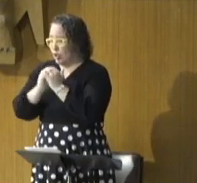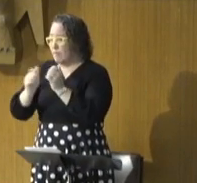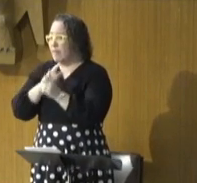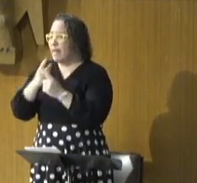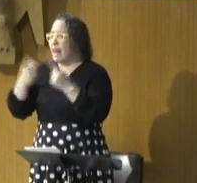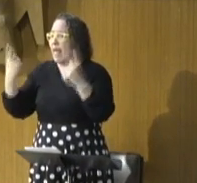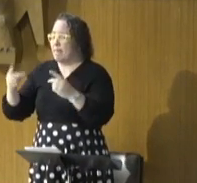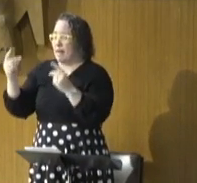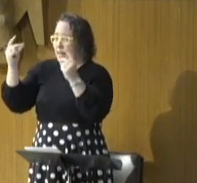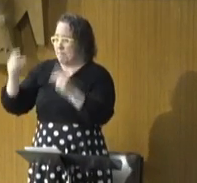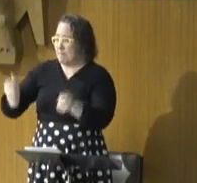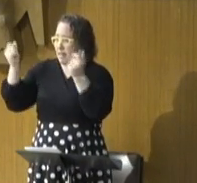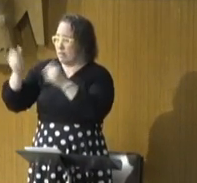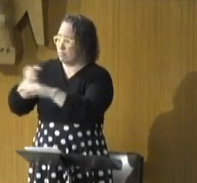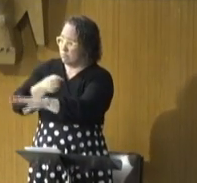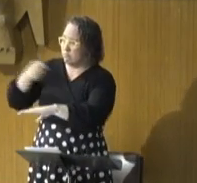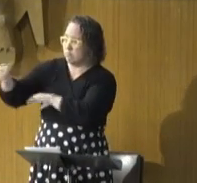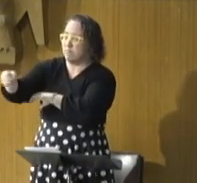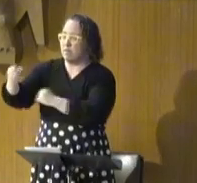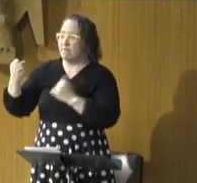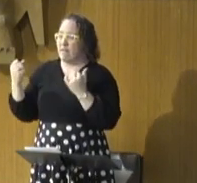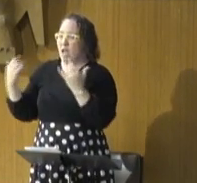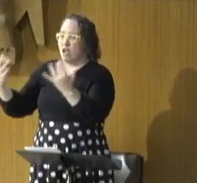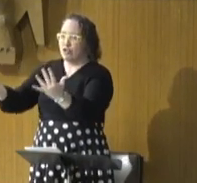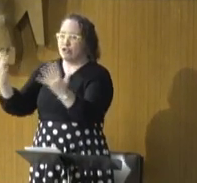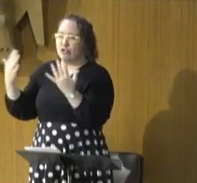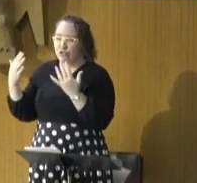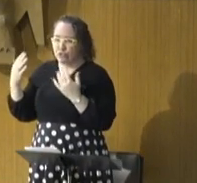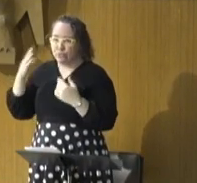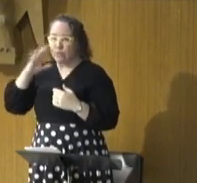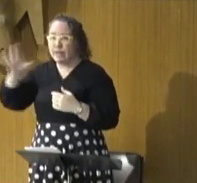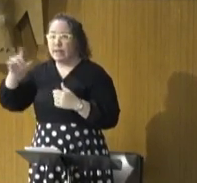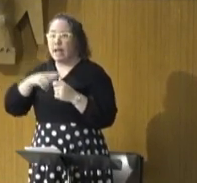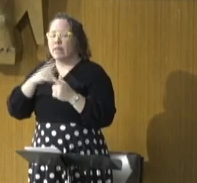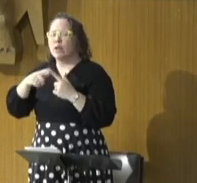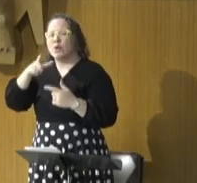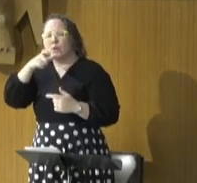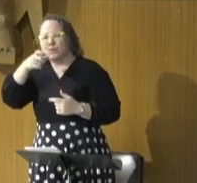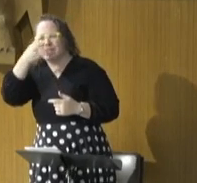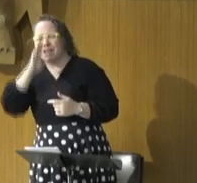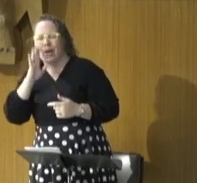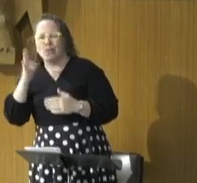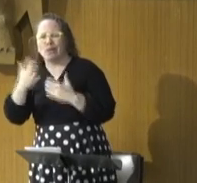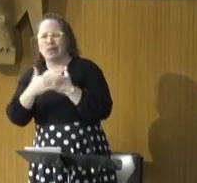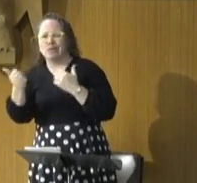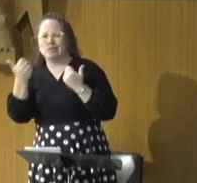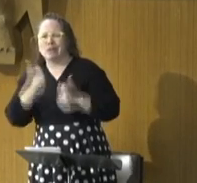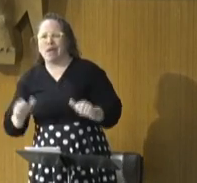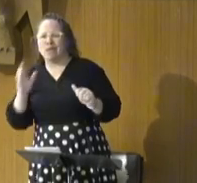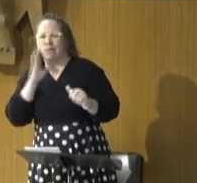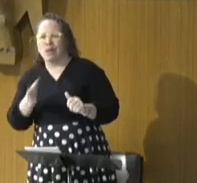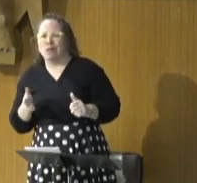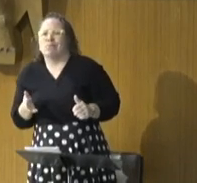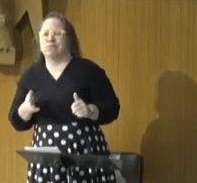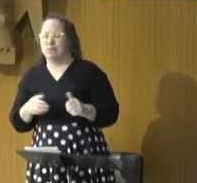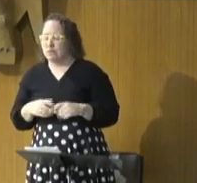immediately be thrown into a furnace of blazing fire, and who is the god that will deliver you out of my hands?